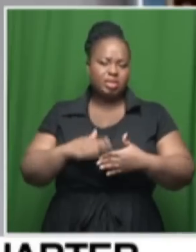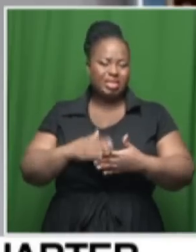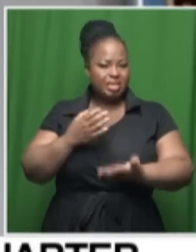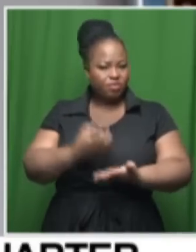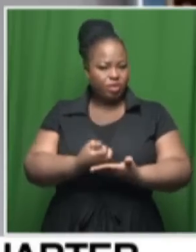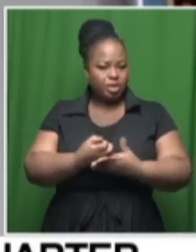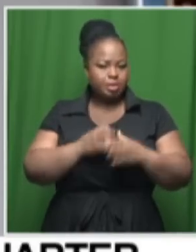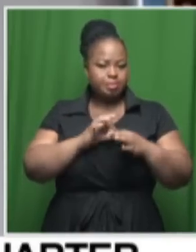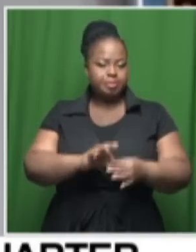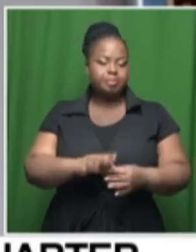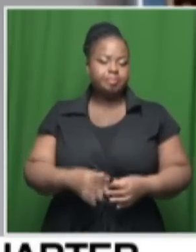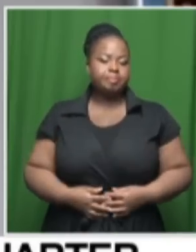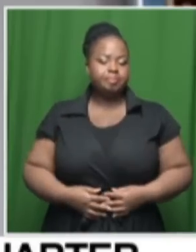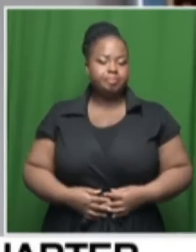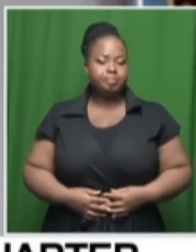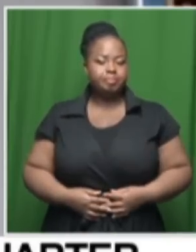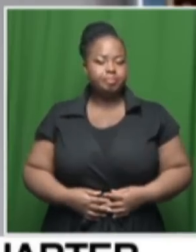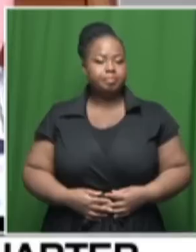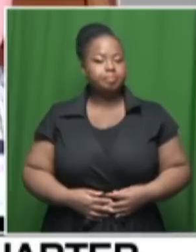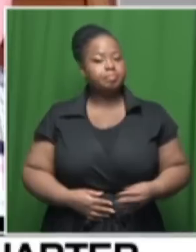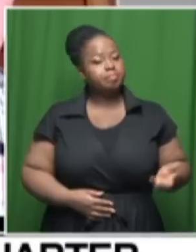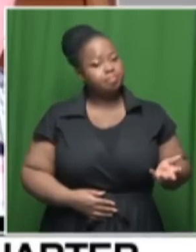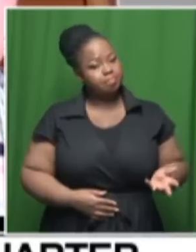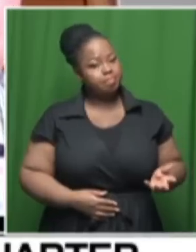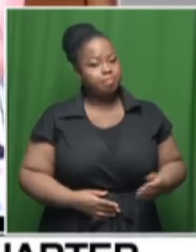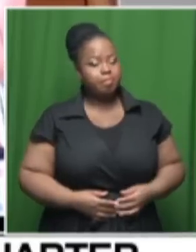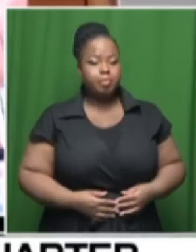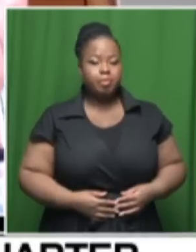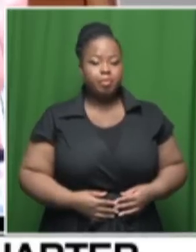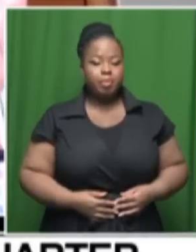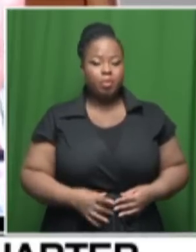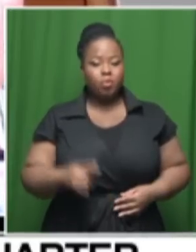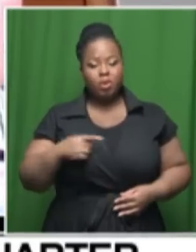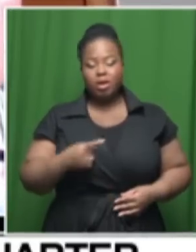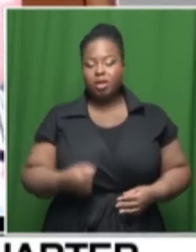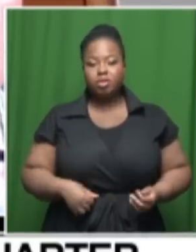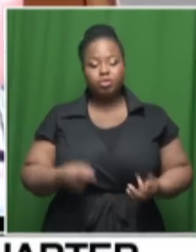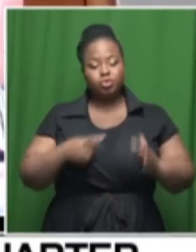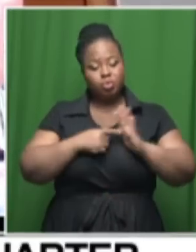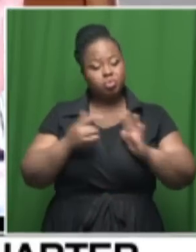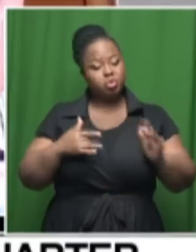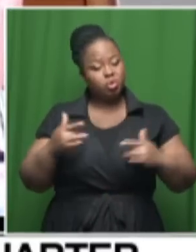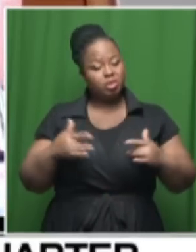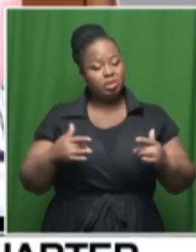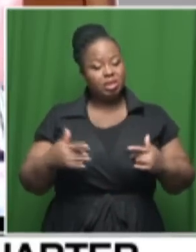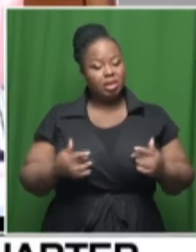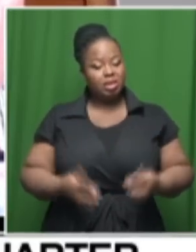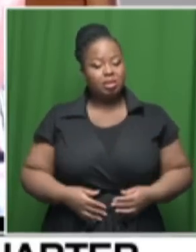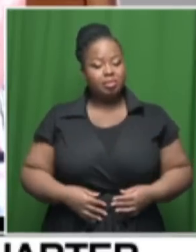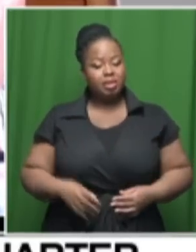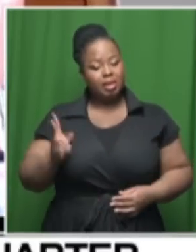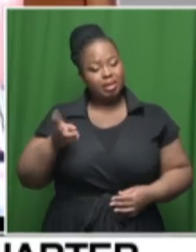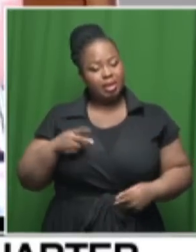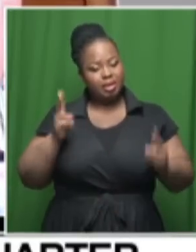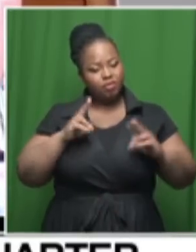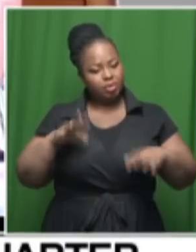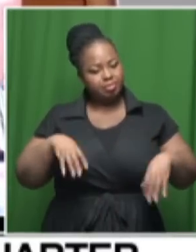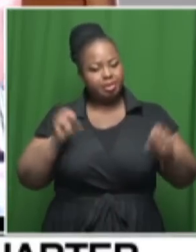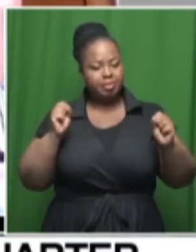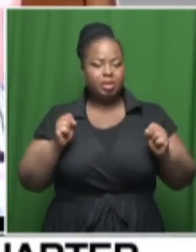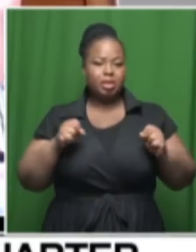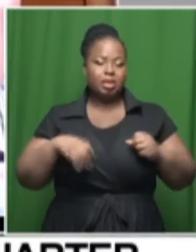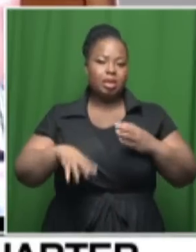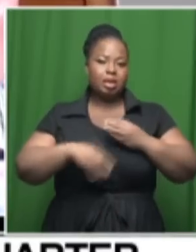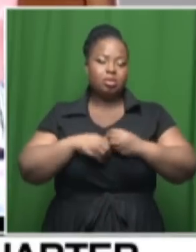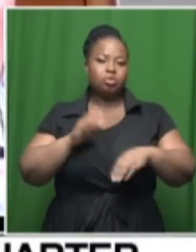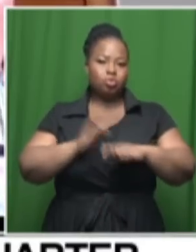economic related reasons. Yeah, I mean, it's just, red flags all over the place. And then, of course, load shedding, adding to that. I